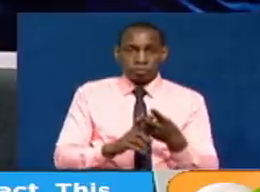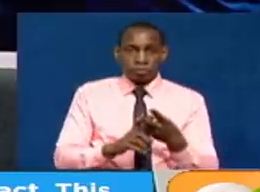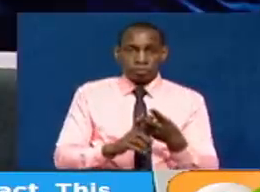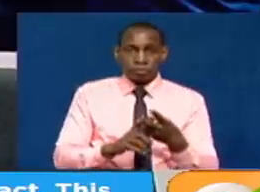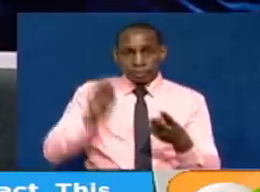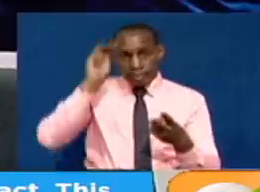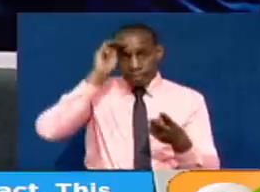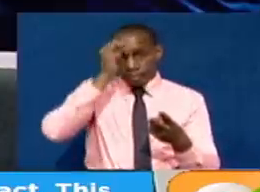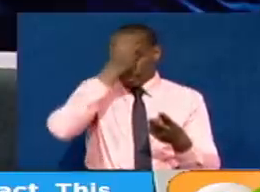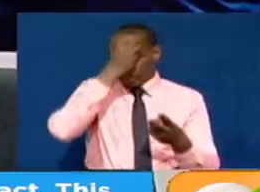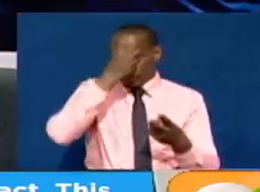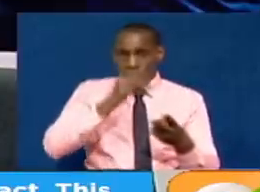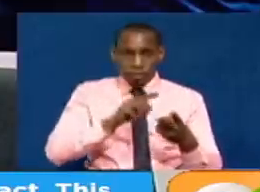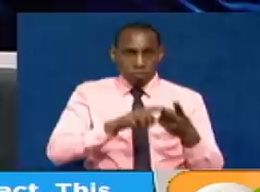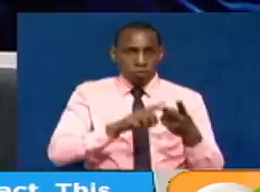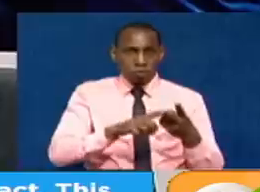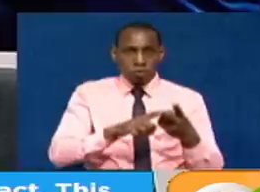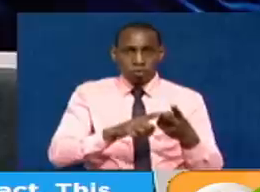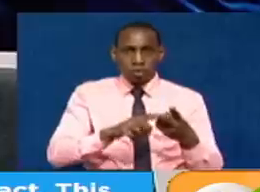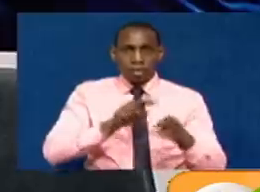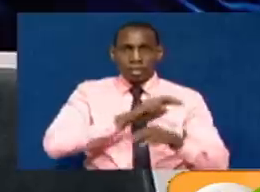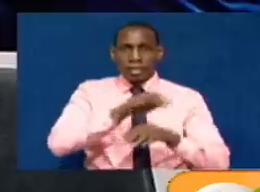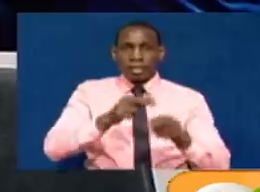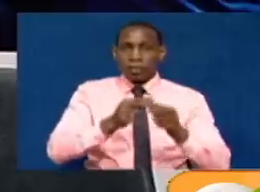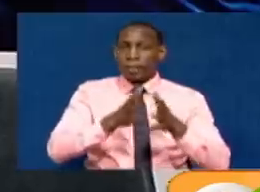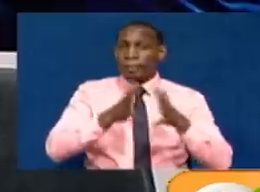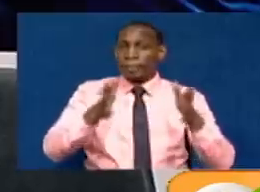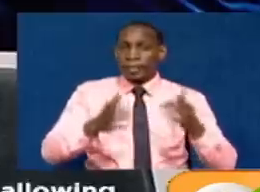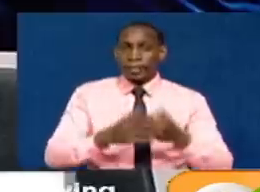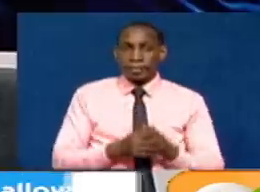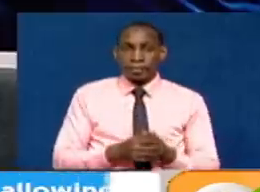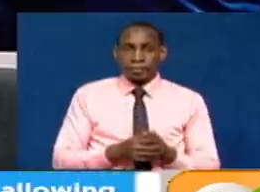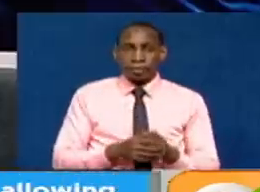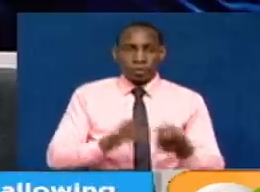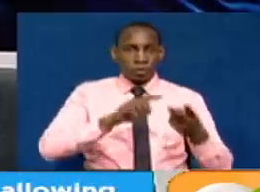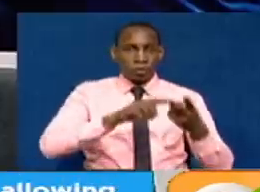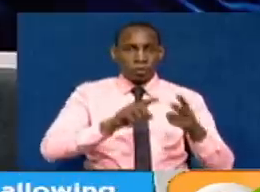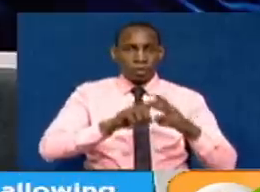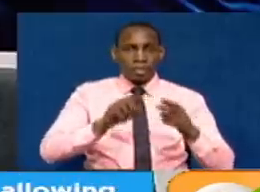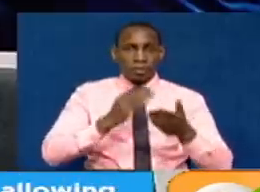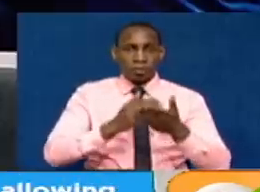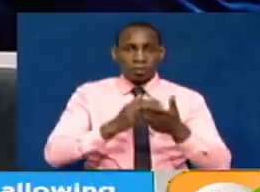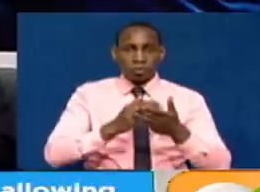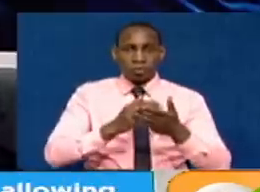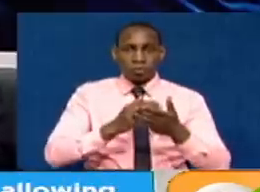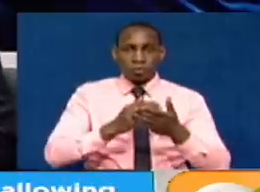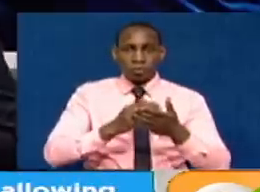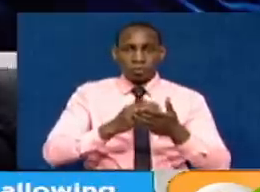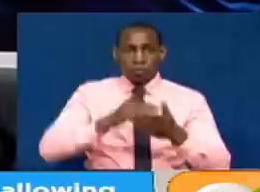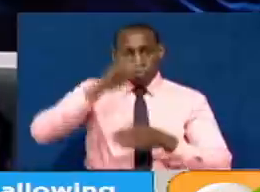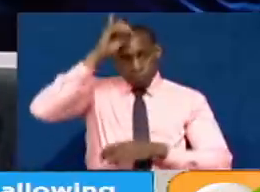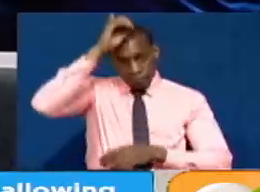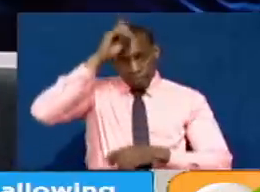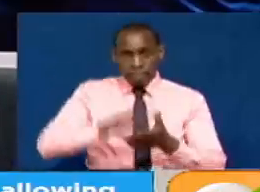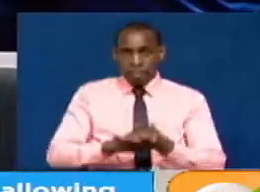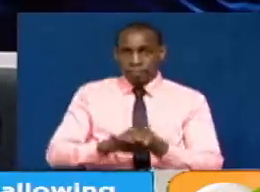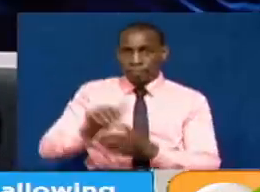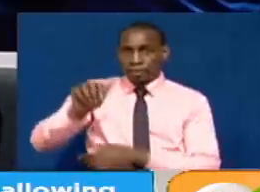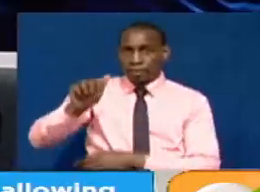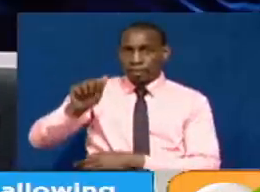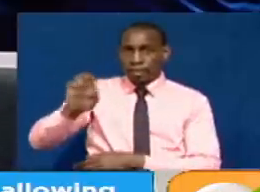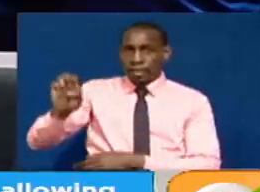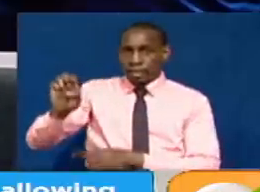or Martha Karua, who has cut a national profile, you know, she started from the trenches. Anne Waiguru's